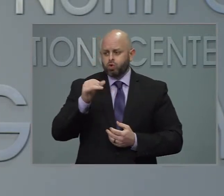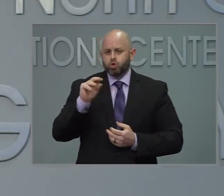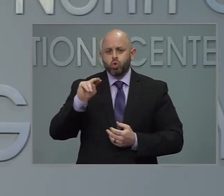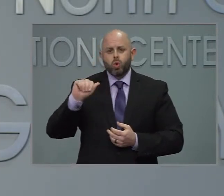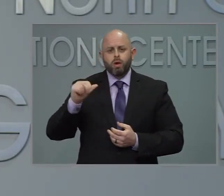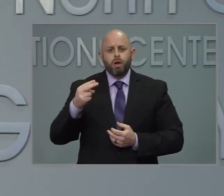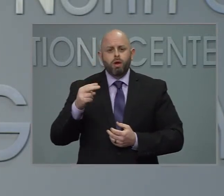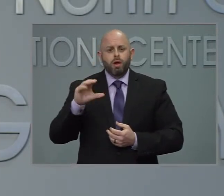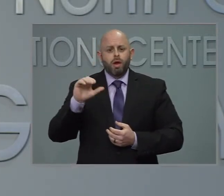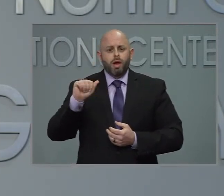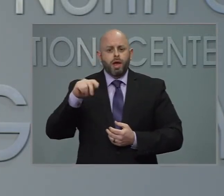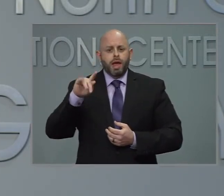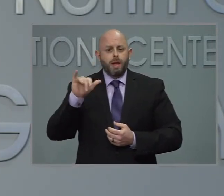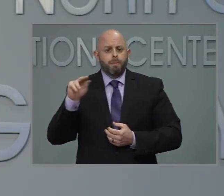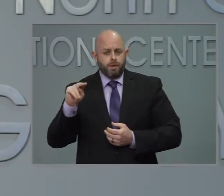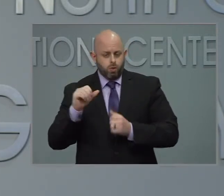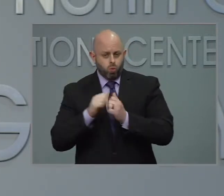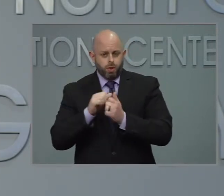11.